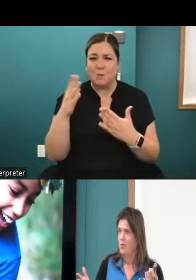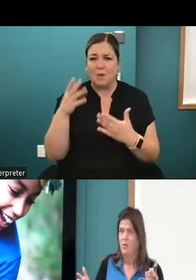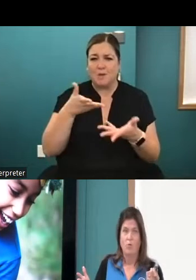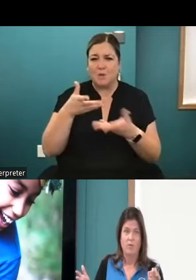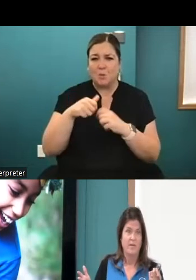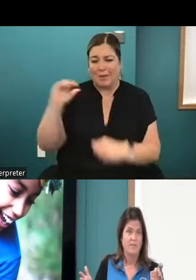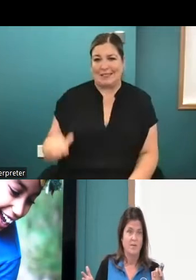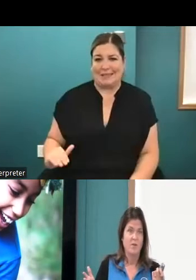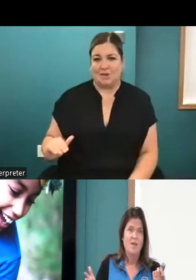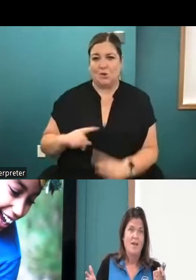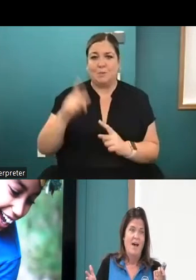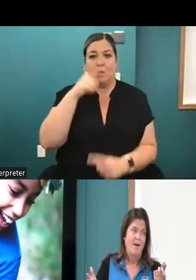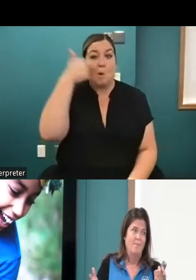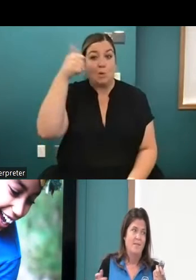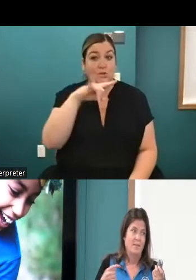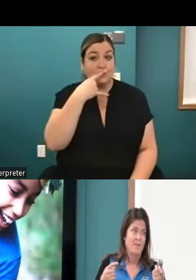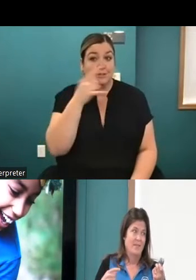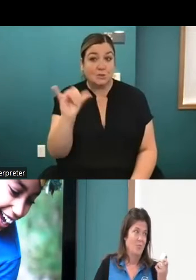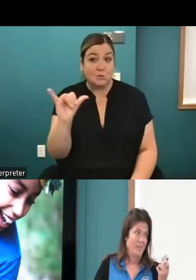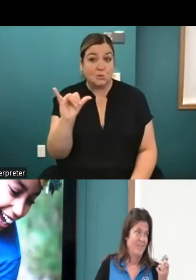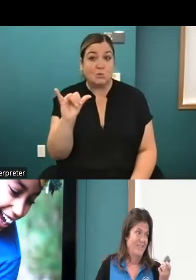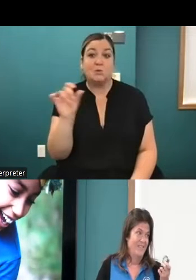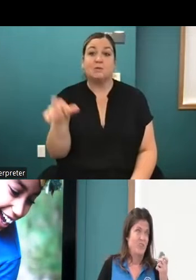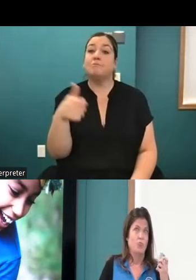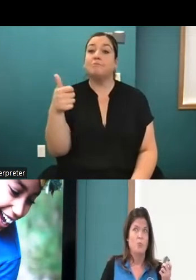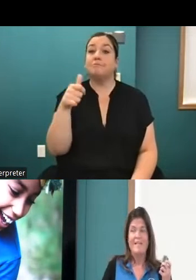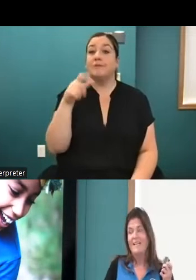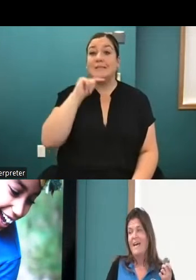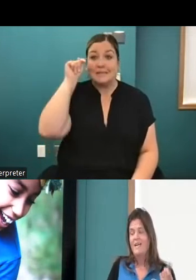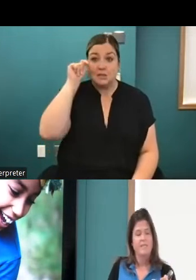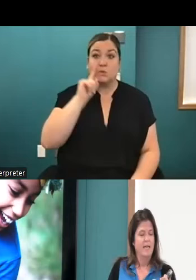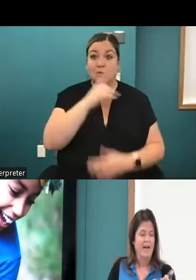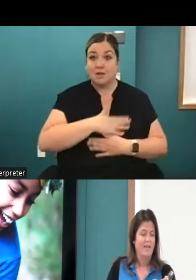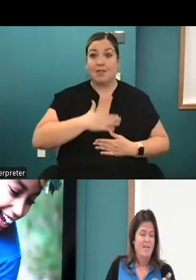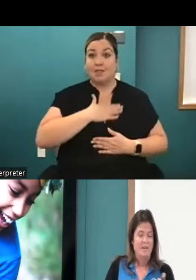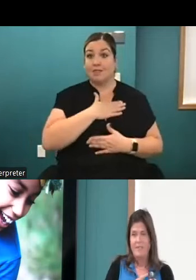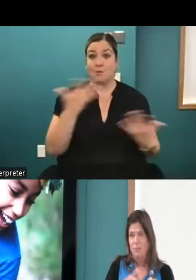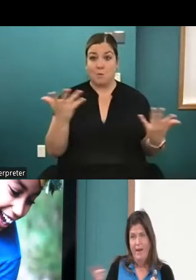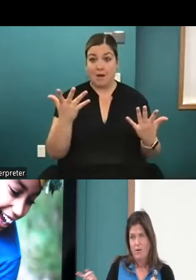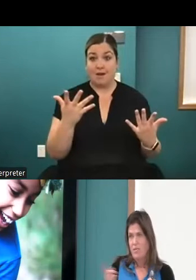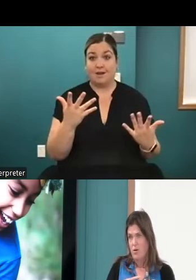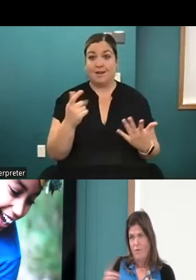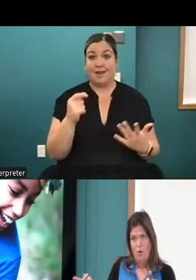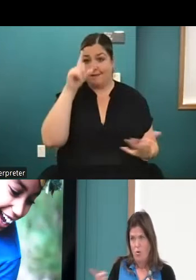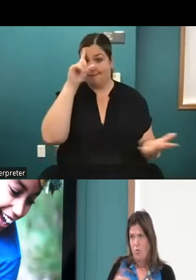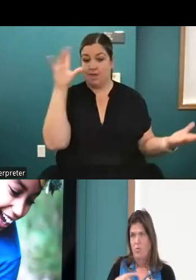of you work with older kids too. Something that the older kids and teenagers really like is that if it's paired to their phone or their